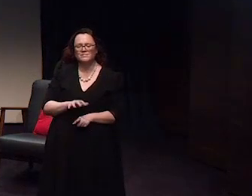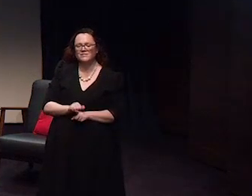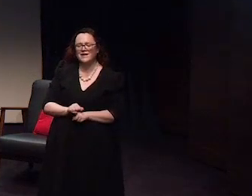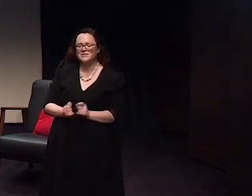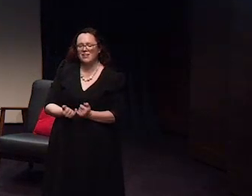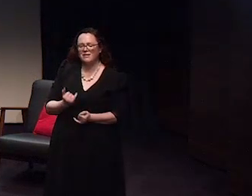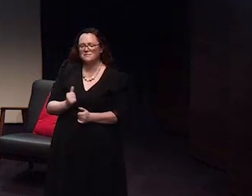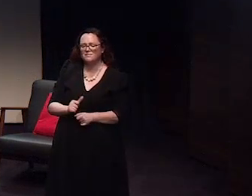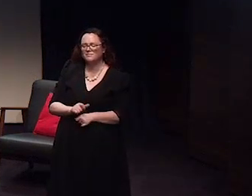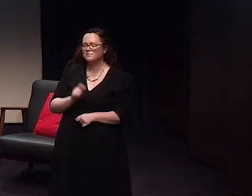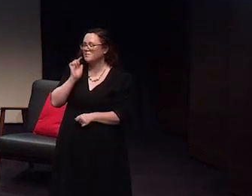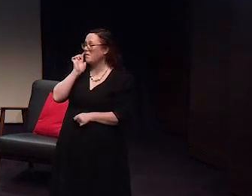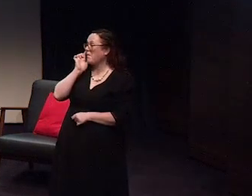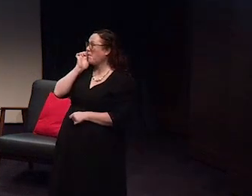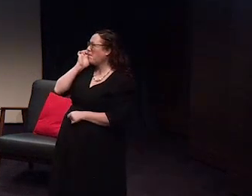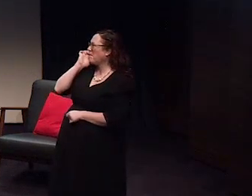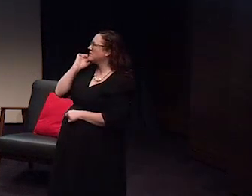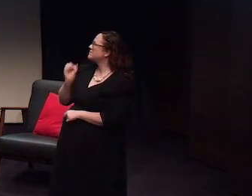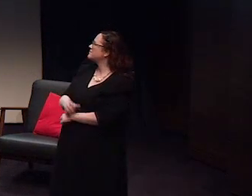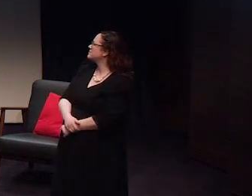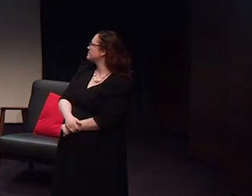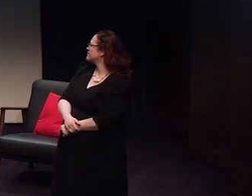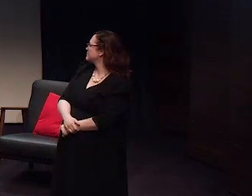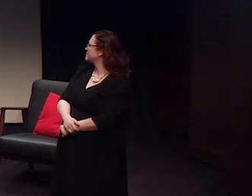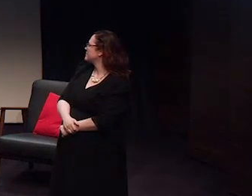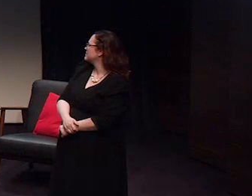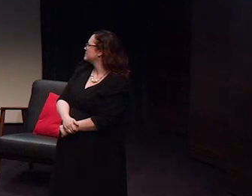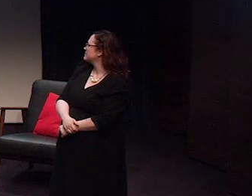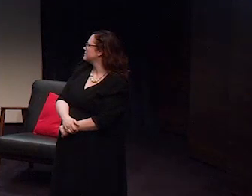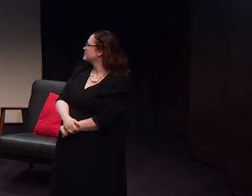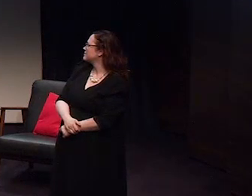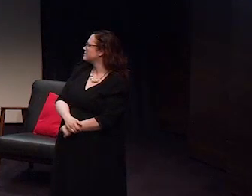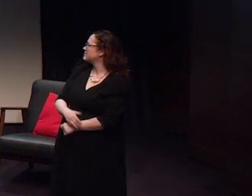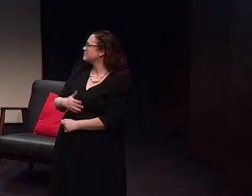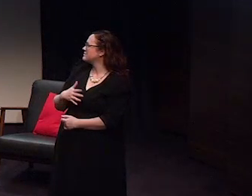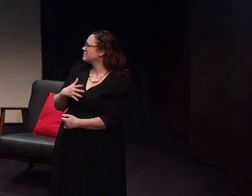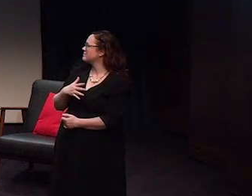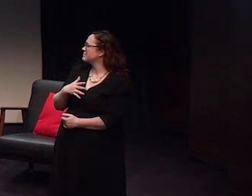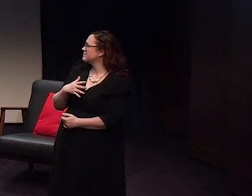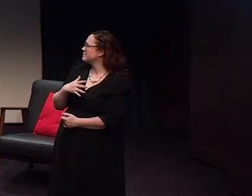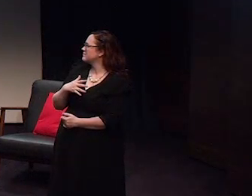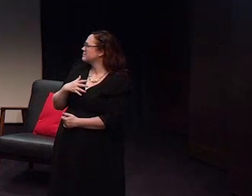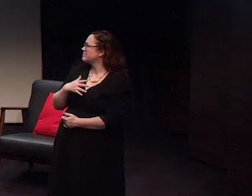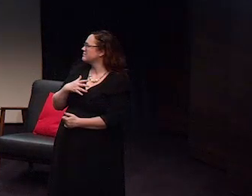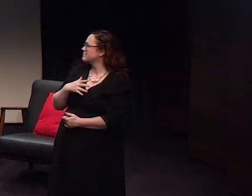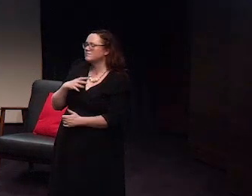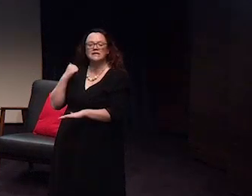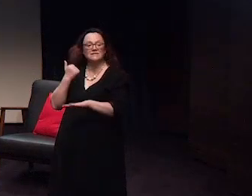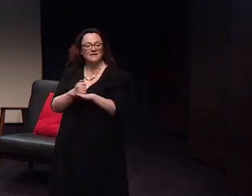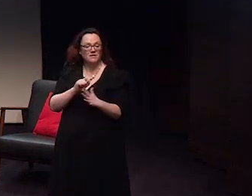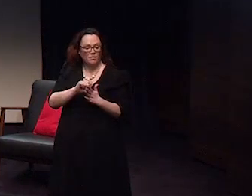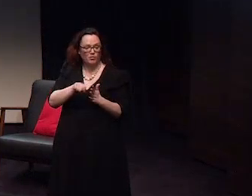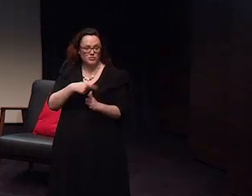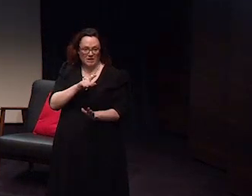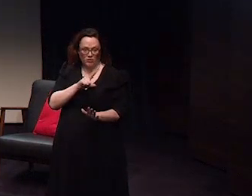Okay, on this line, I would like to explain to you why your emergency medical communication center has set up this project.